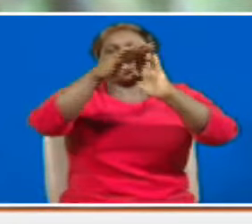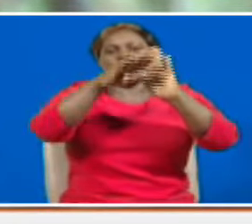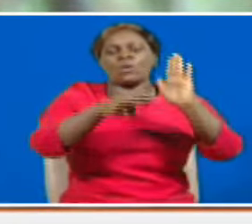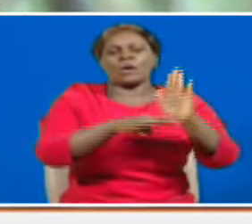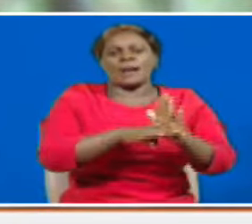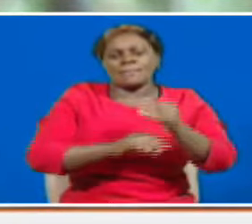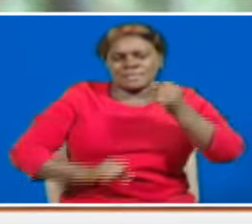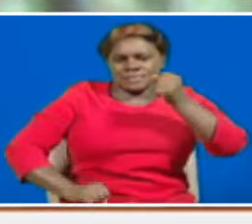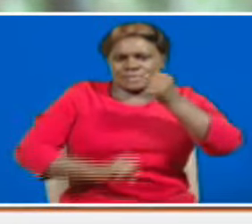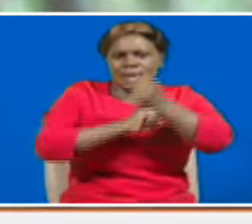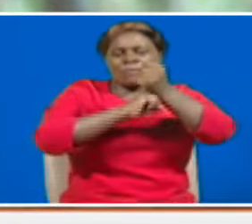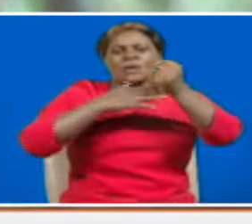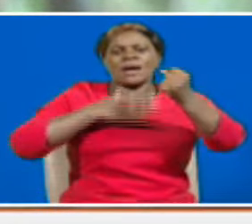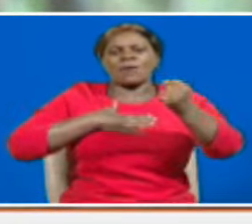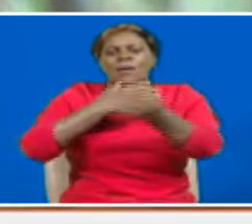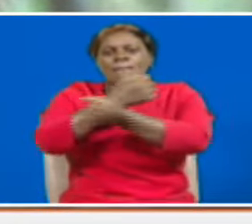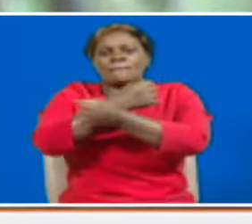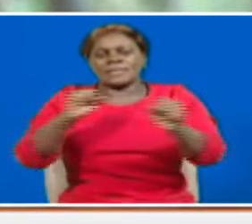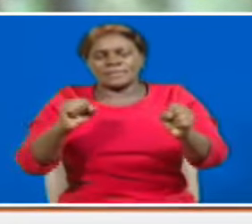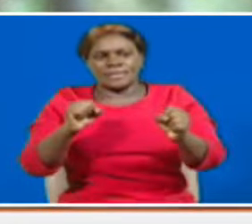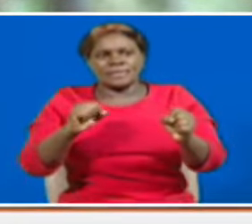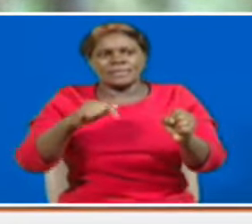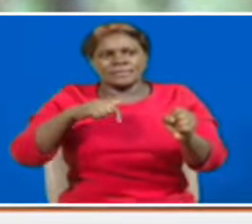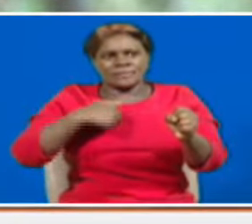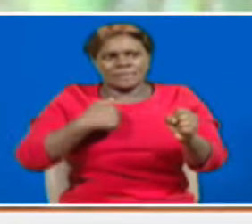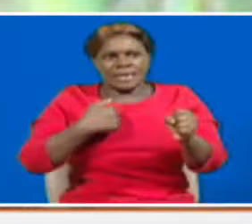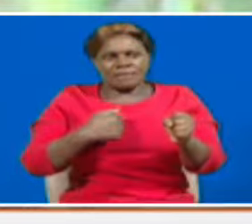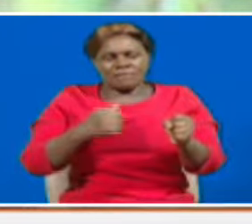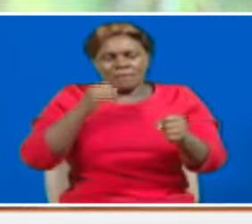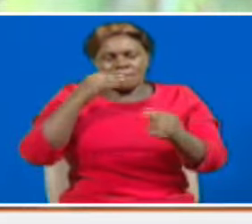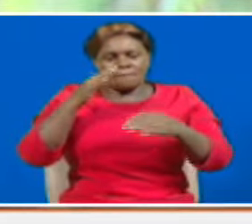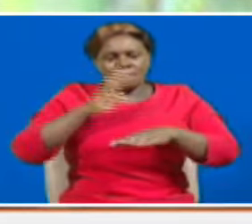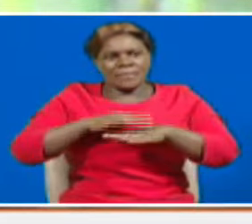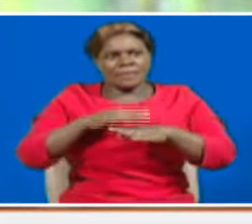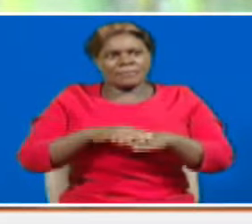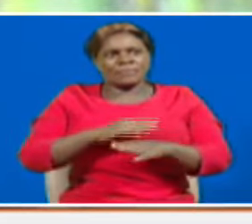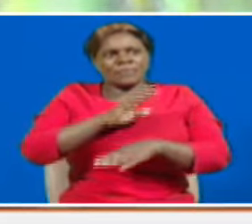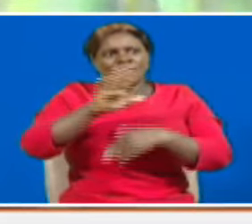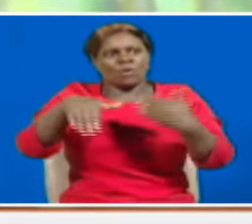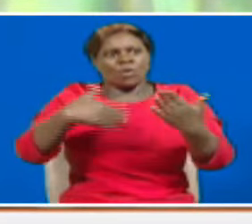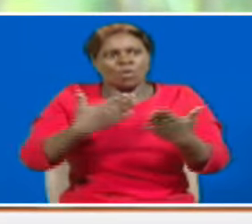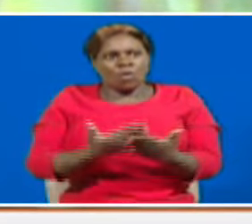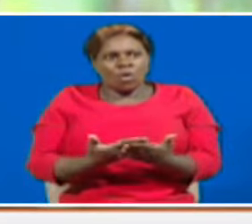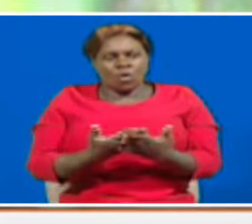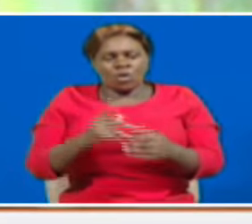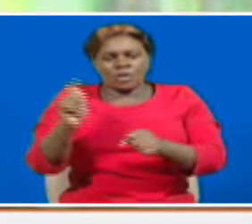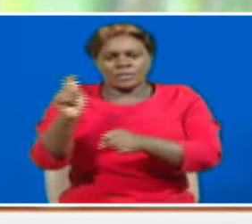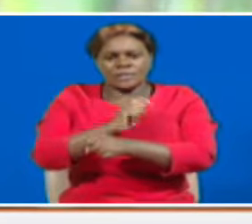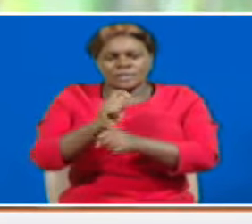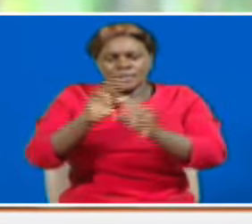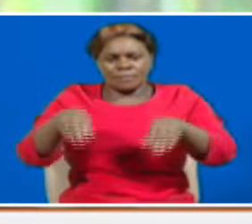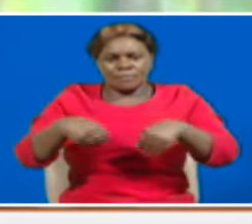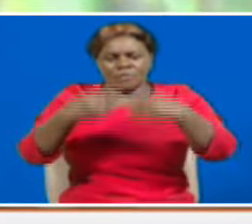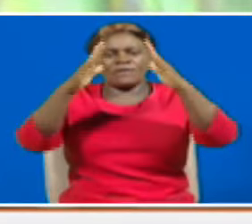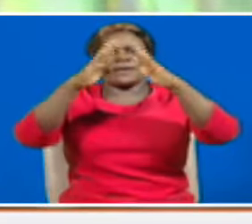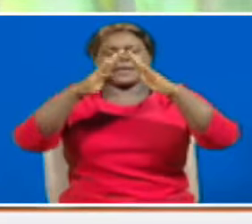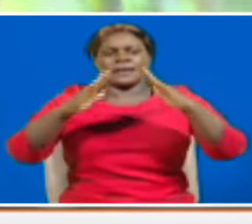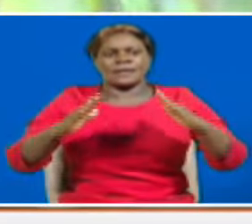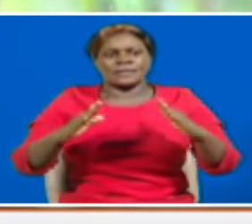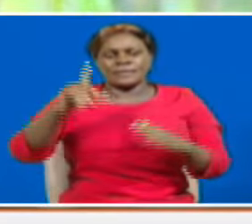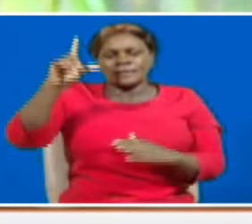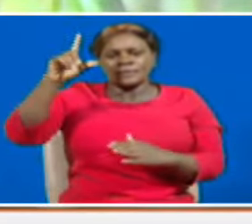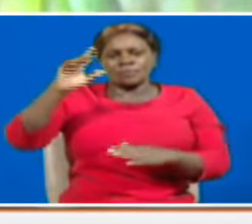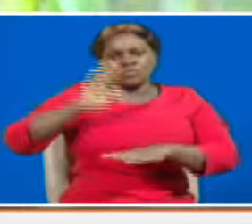support our president so that we can dignify our people. The whole journey to providing housing,